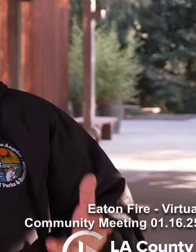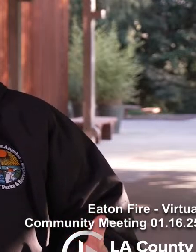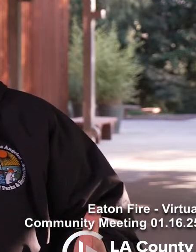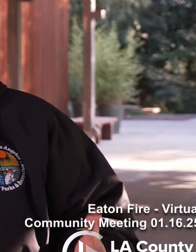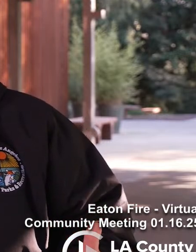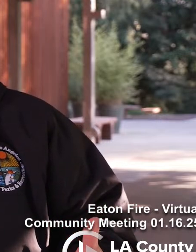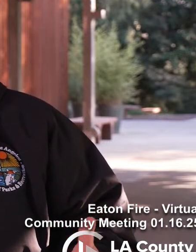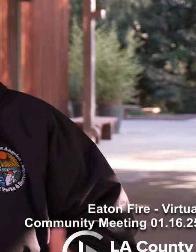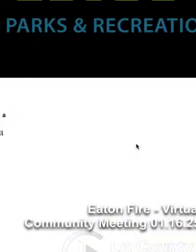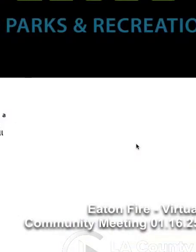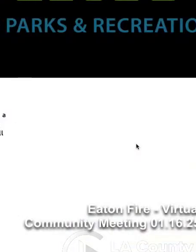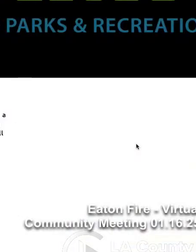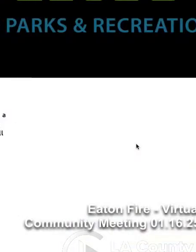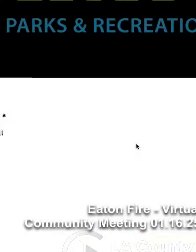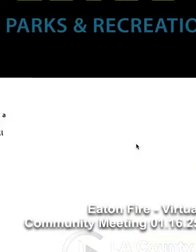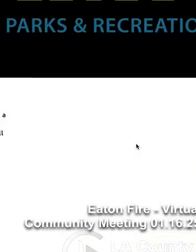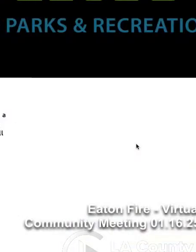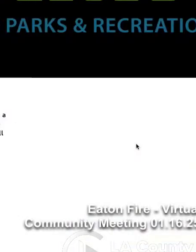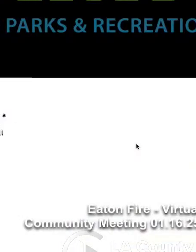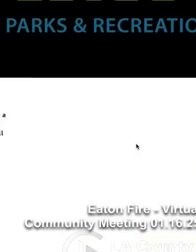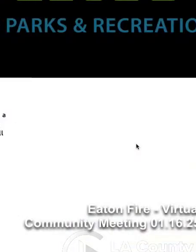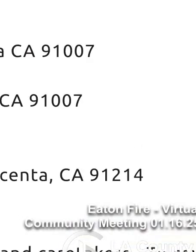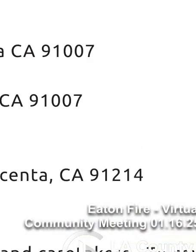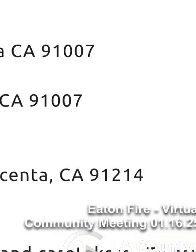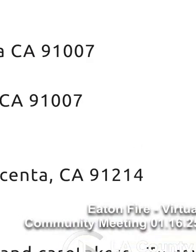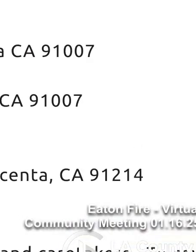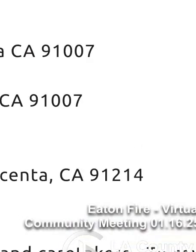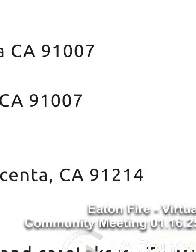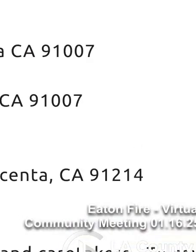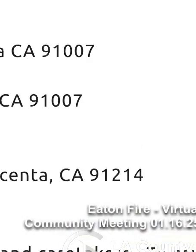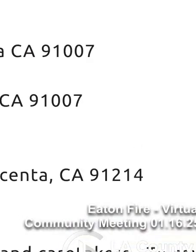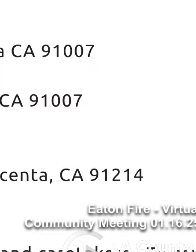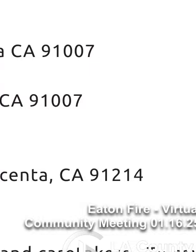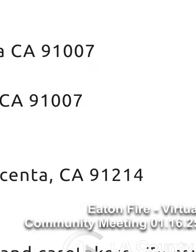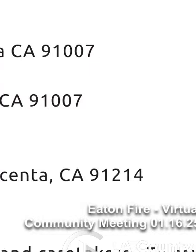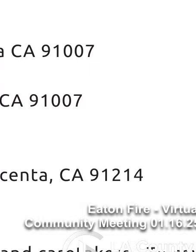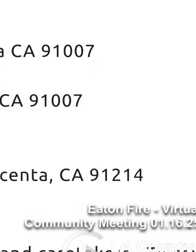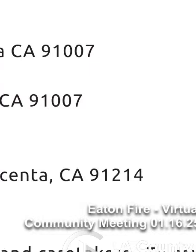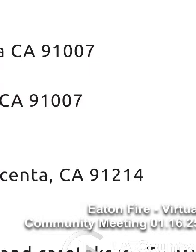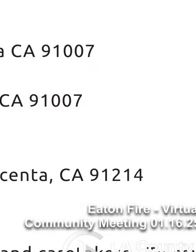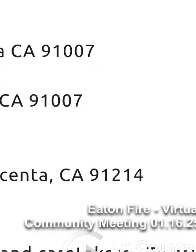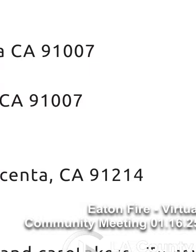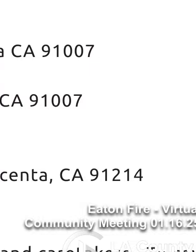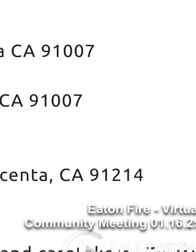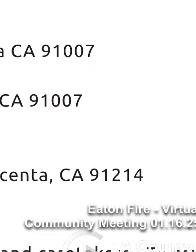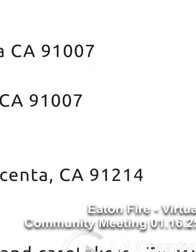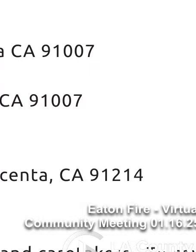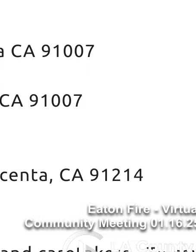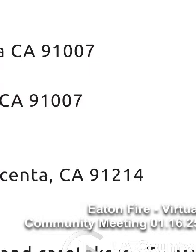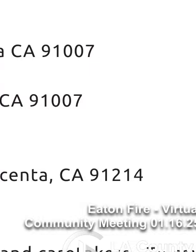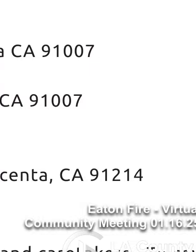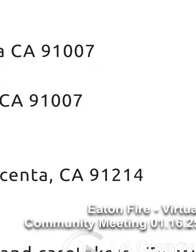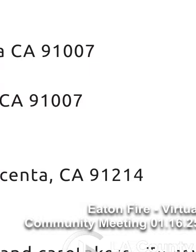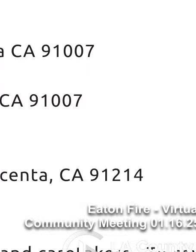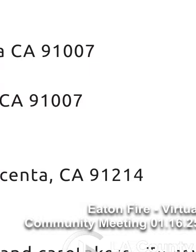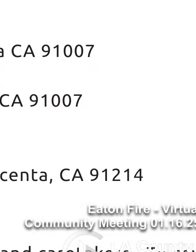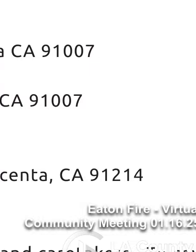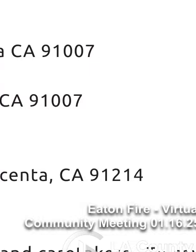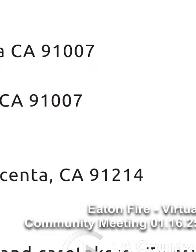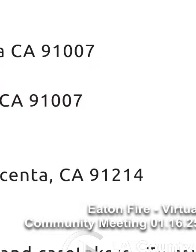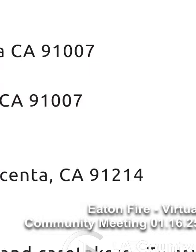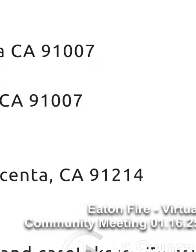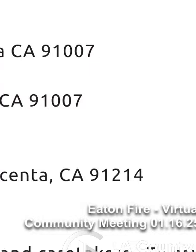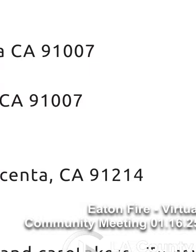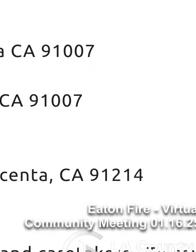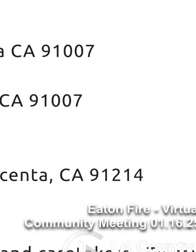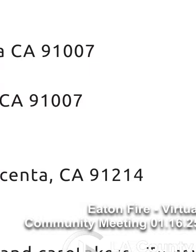opening care camps at 4 park locations: Arcadia Park, Pamela Park, Crescenta Valley Park,